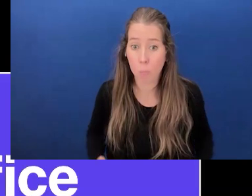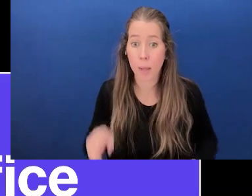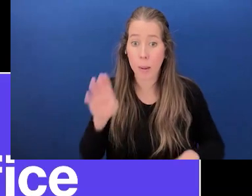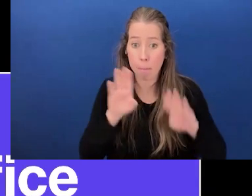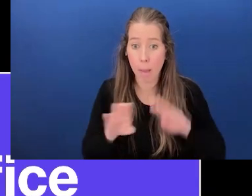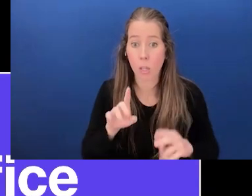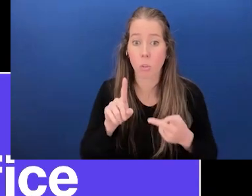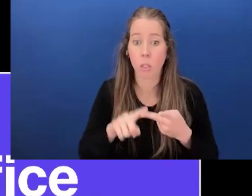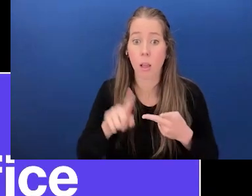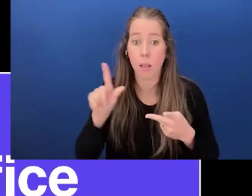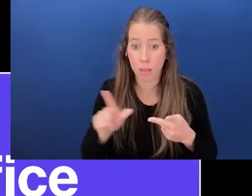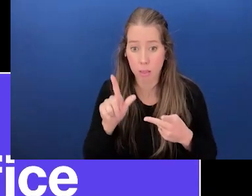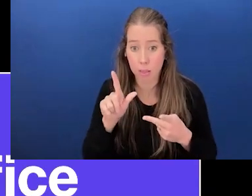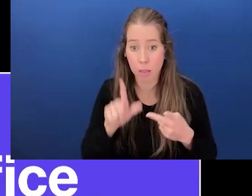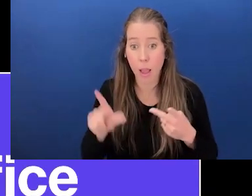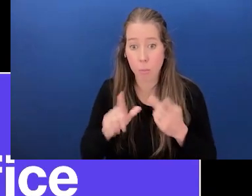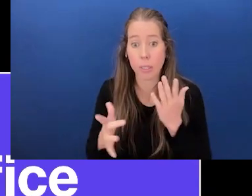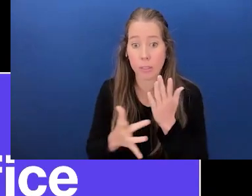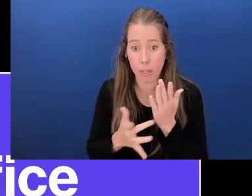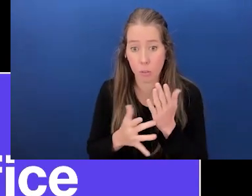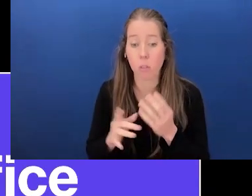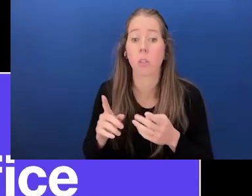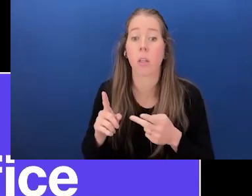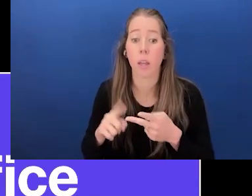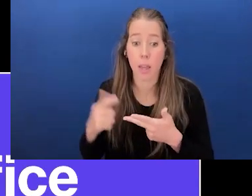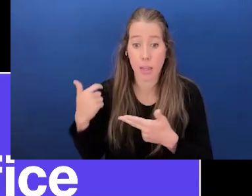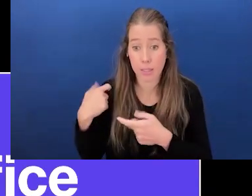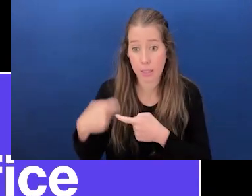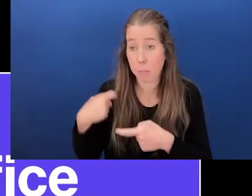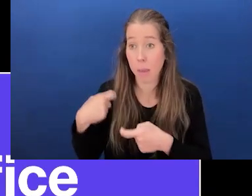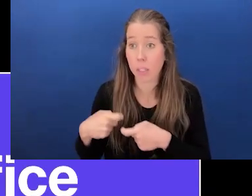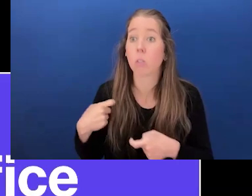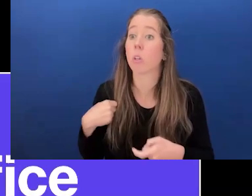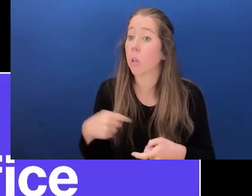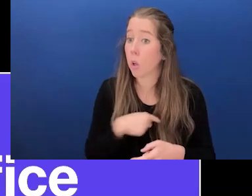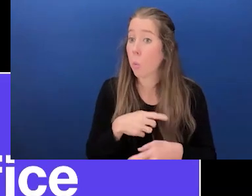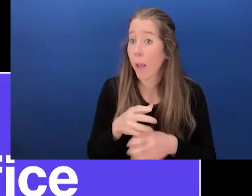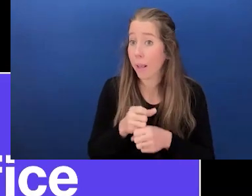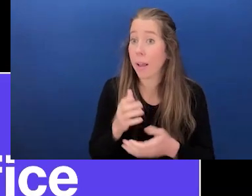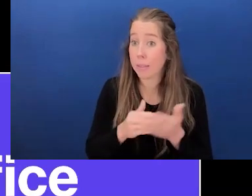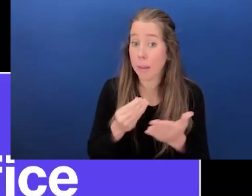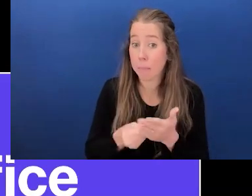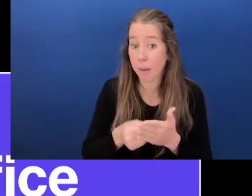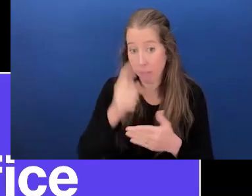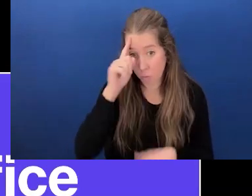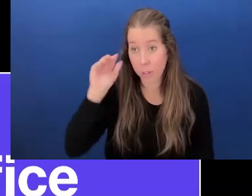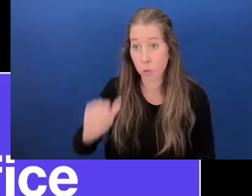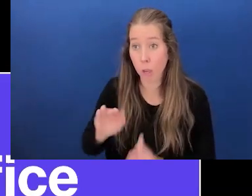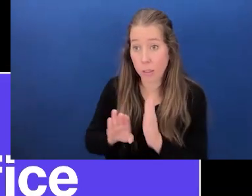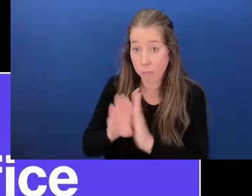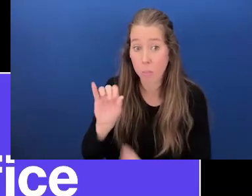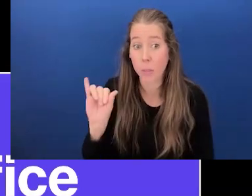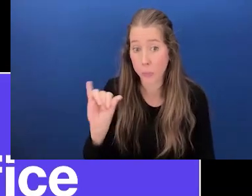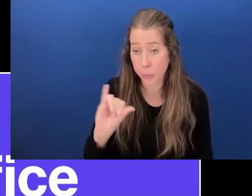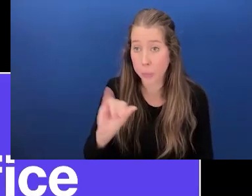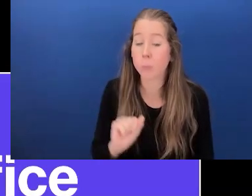Spanish. We also applied. And then we also got some funds for child development. And